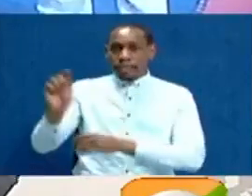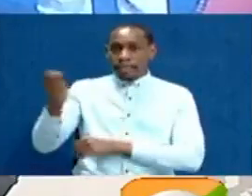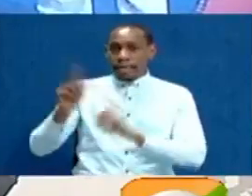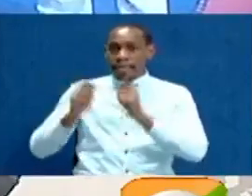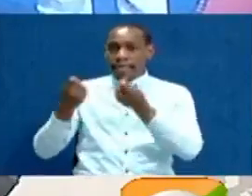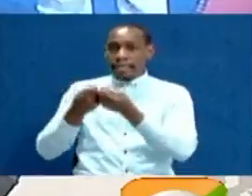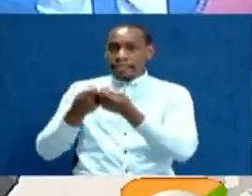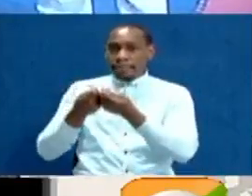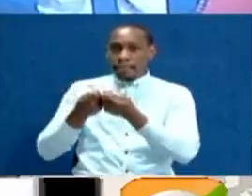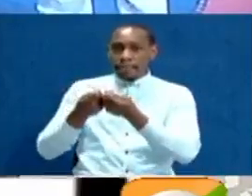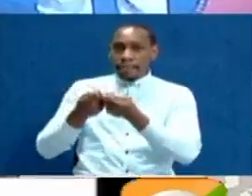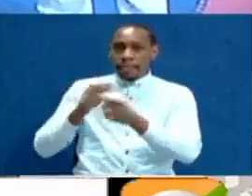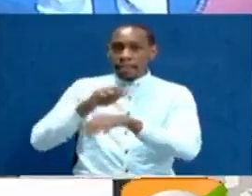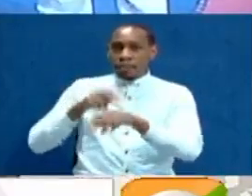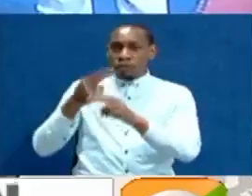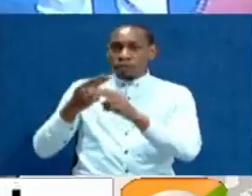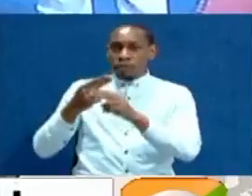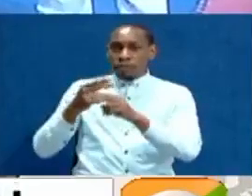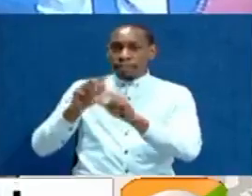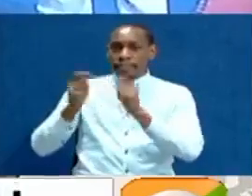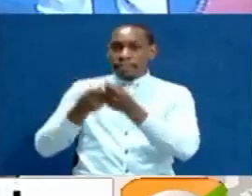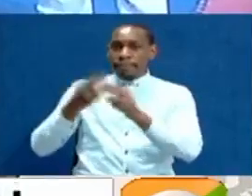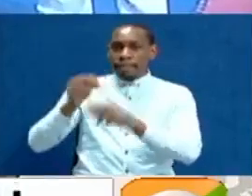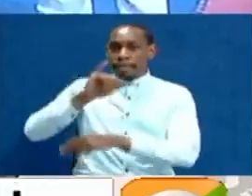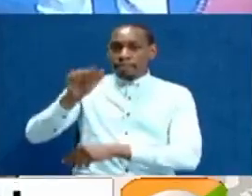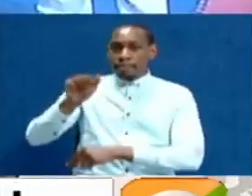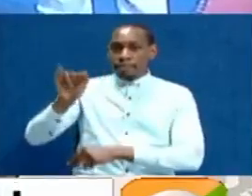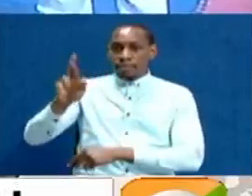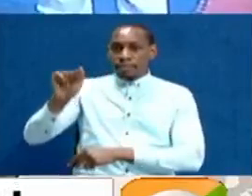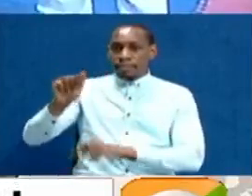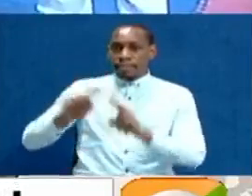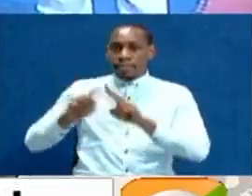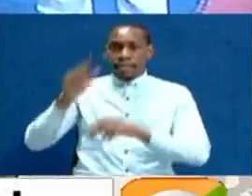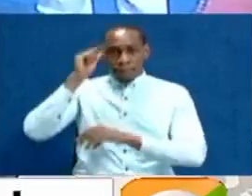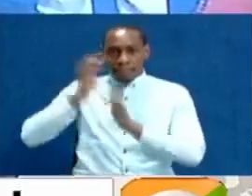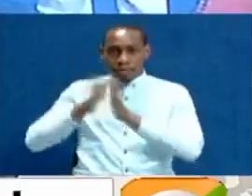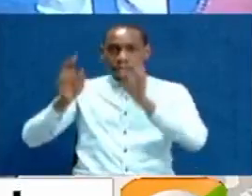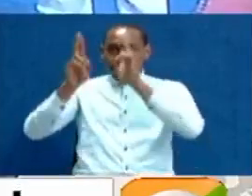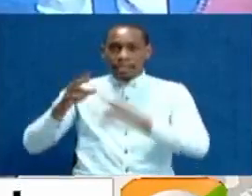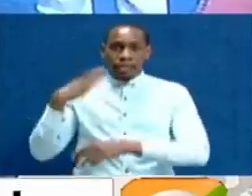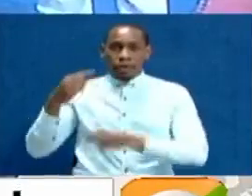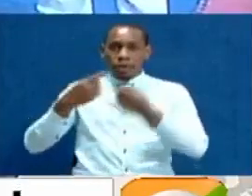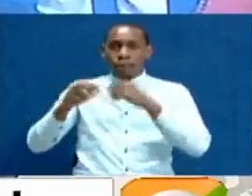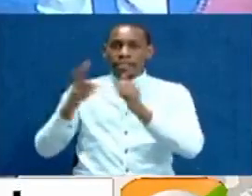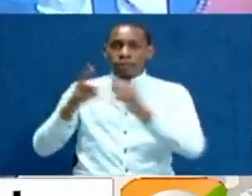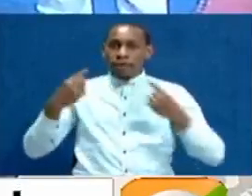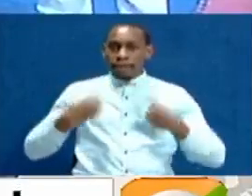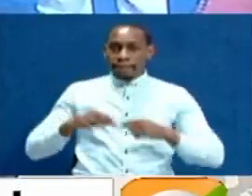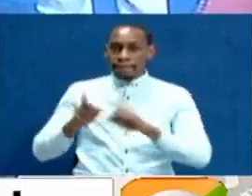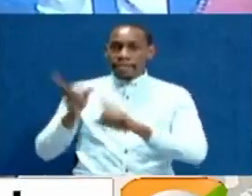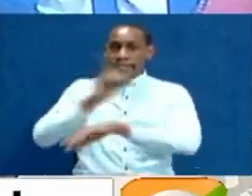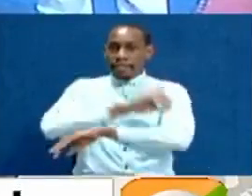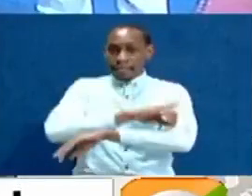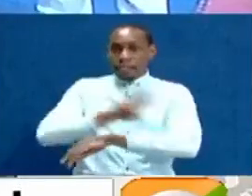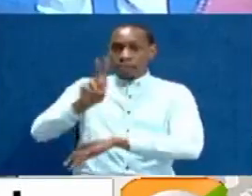Kenya's Tong Il Moo Doo national team, Jasiri, started the Mombasa Open International Championships bagging 12 medals on day